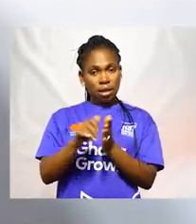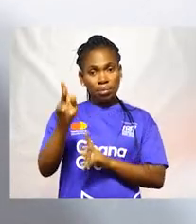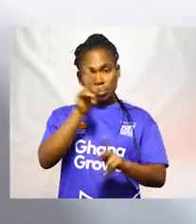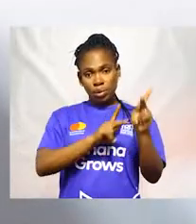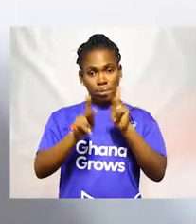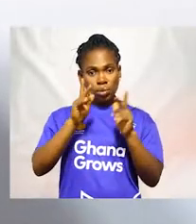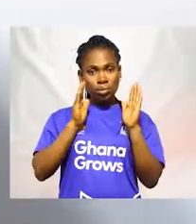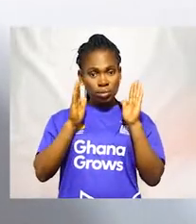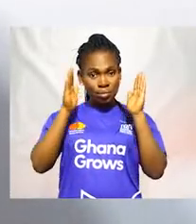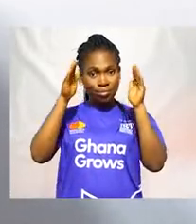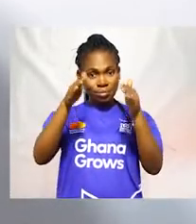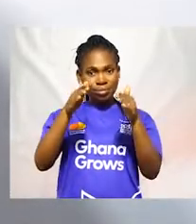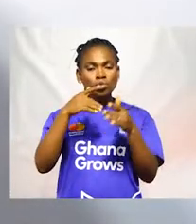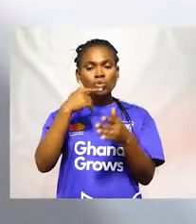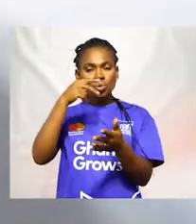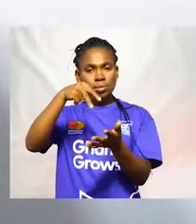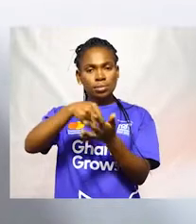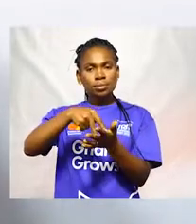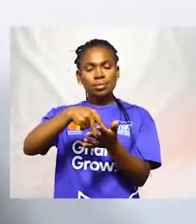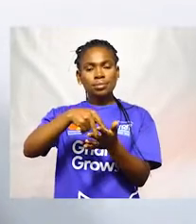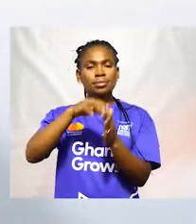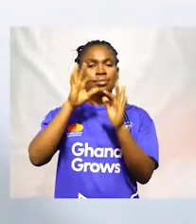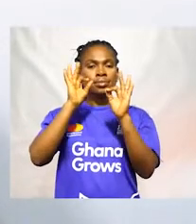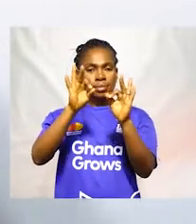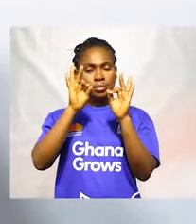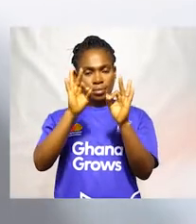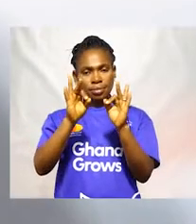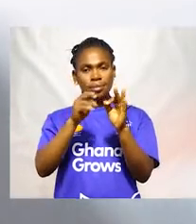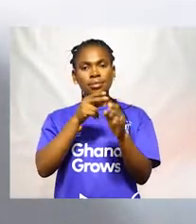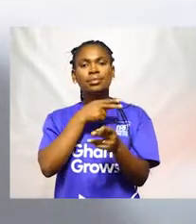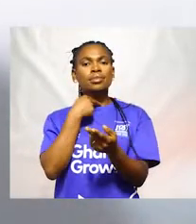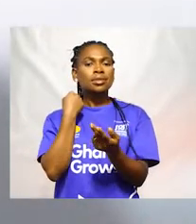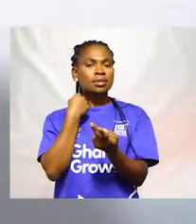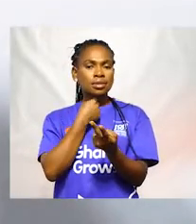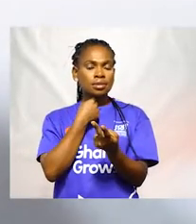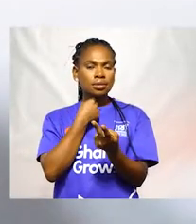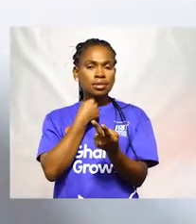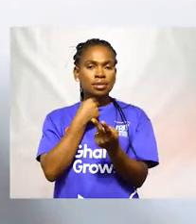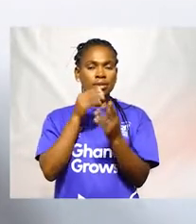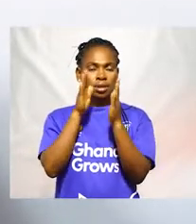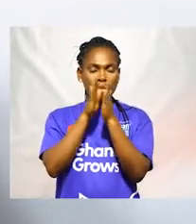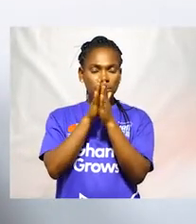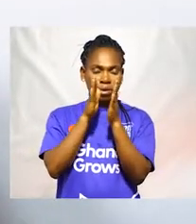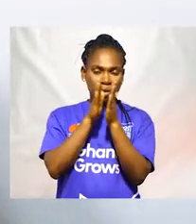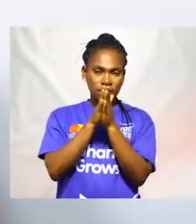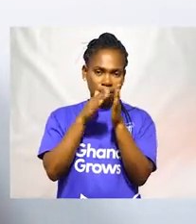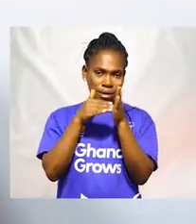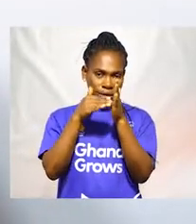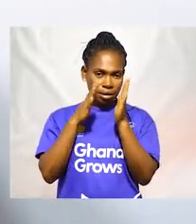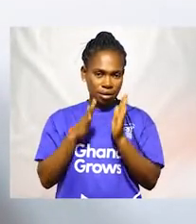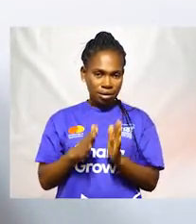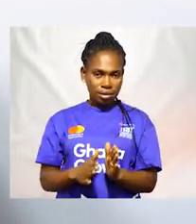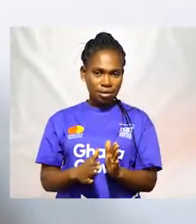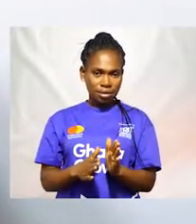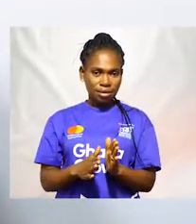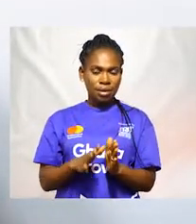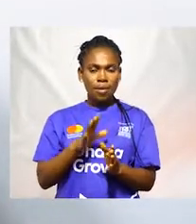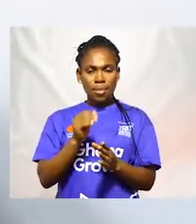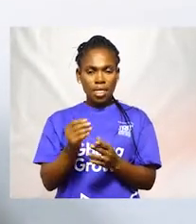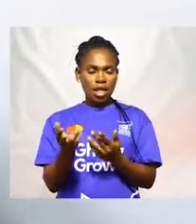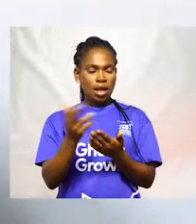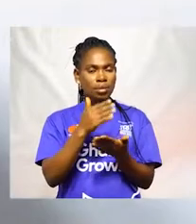project are the people who stand behind the pulpit. So the pastor, then the prayer guys, and then you come